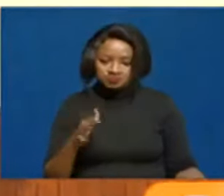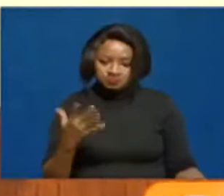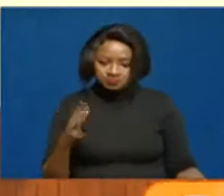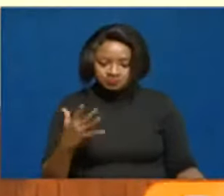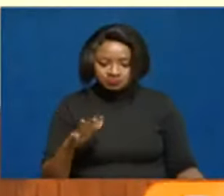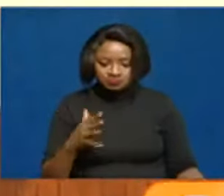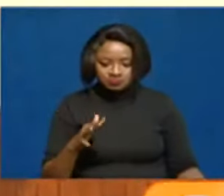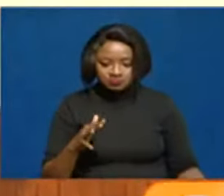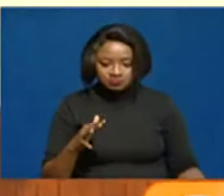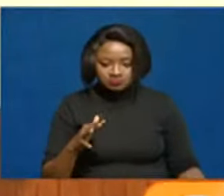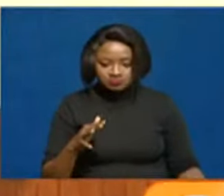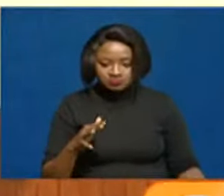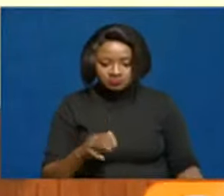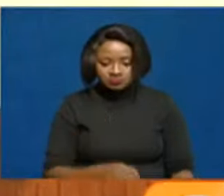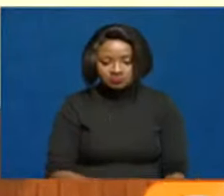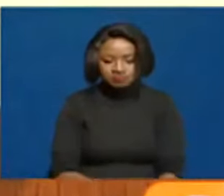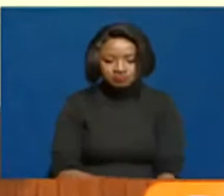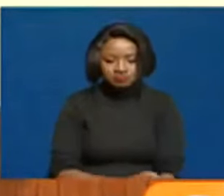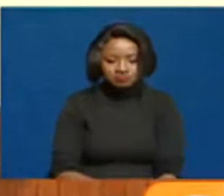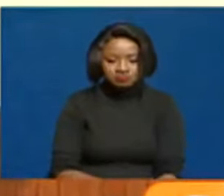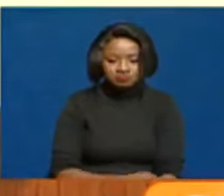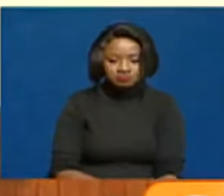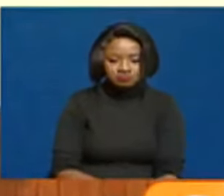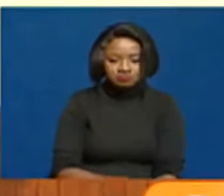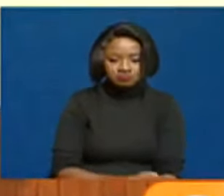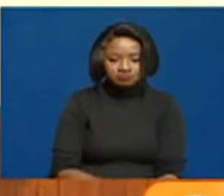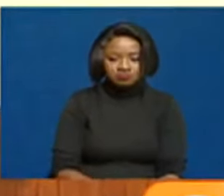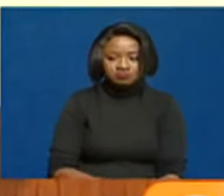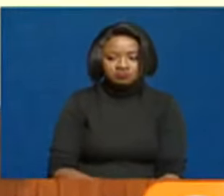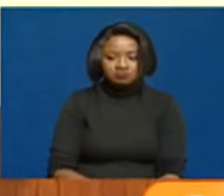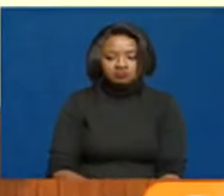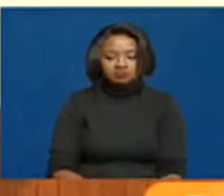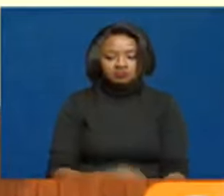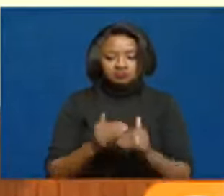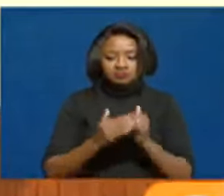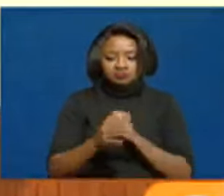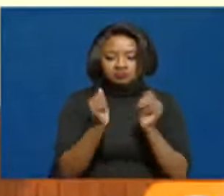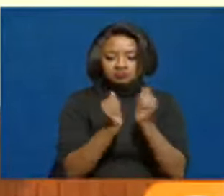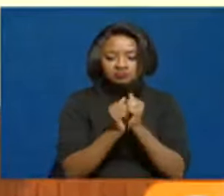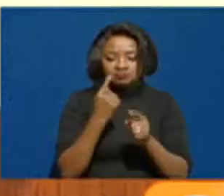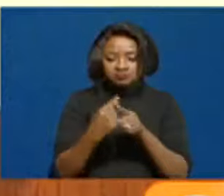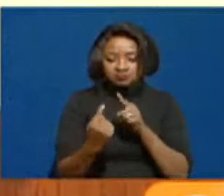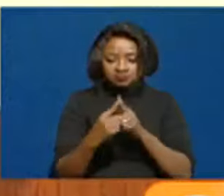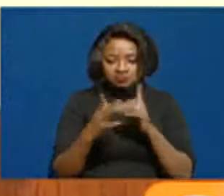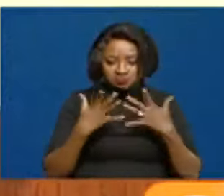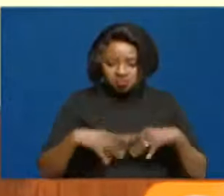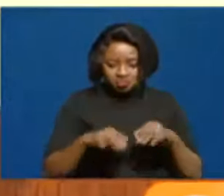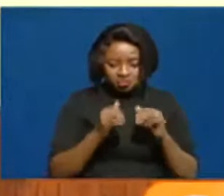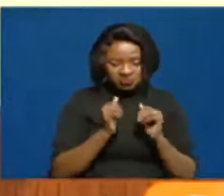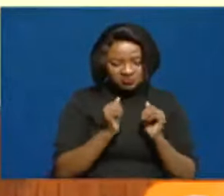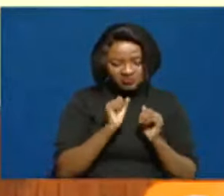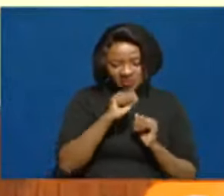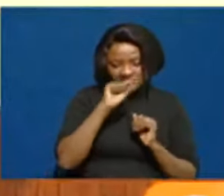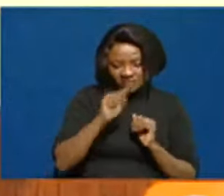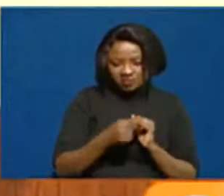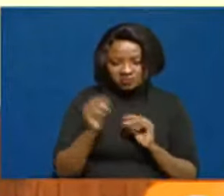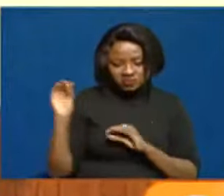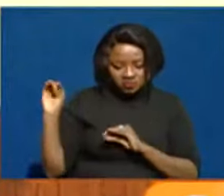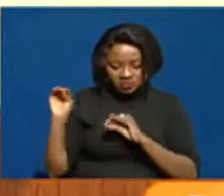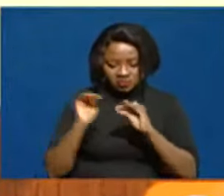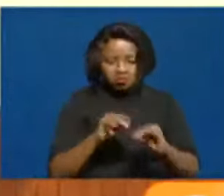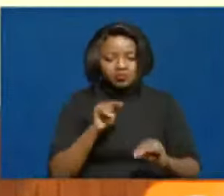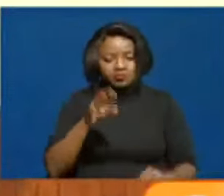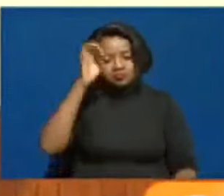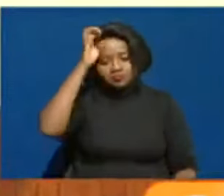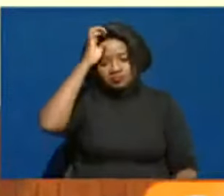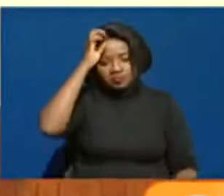to, in the next 10 years, close to about 500,000 people moving into Eldoret. So what that means is there's going to be a